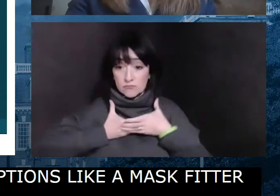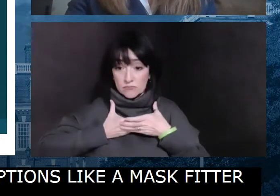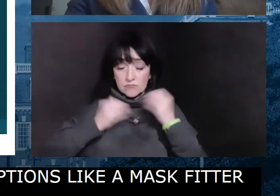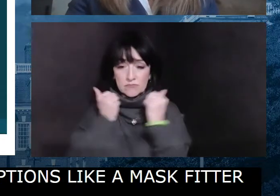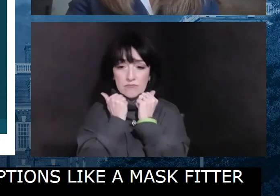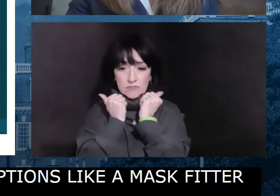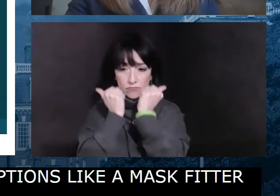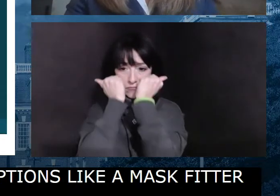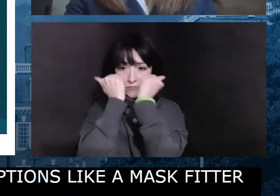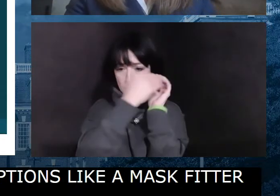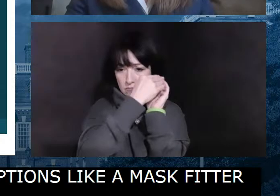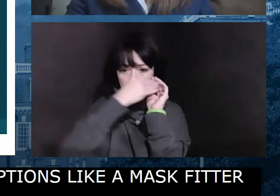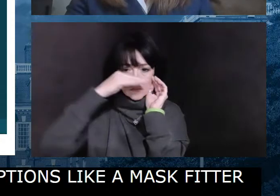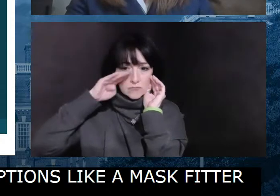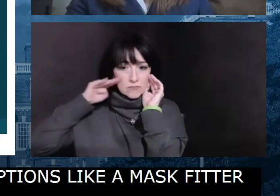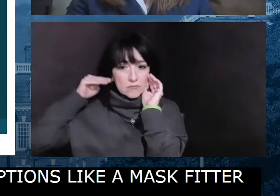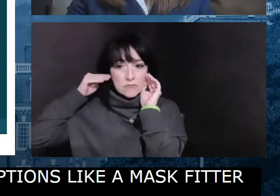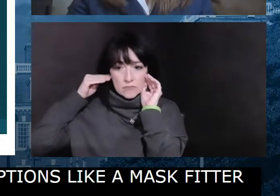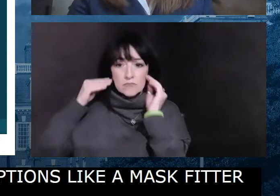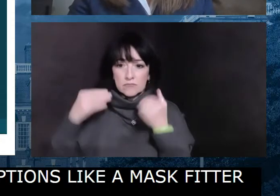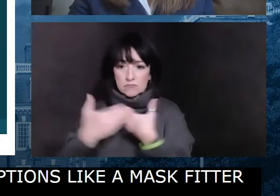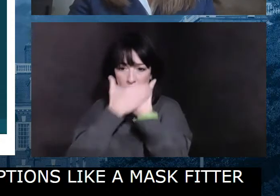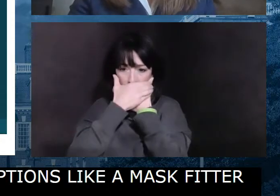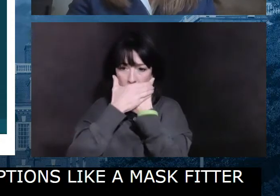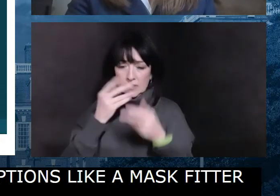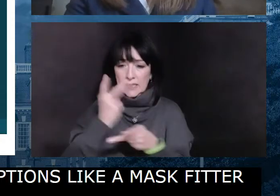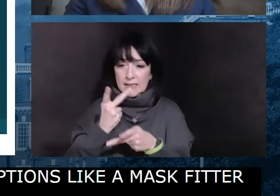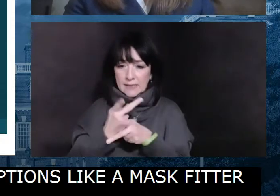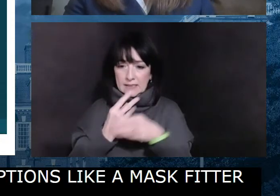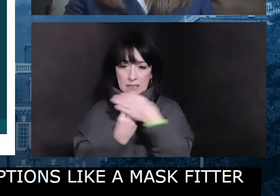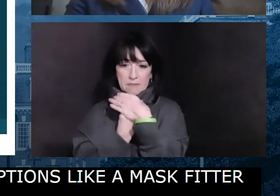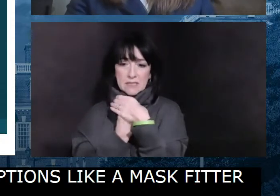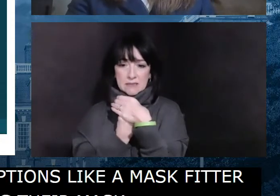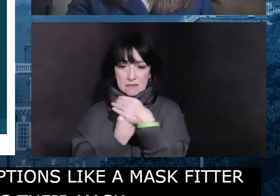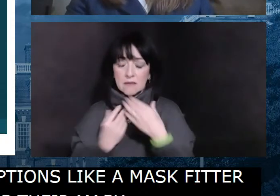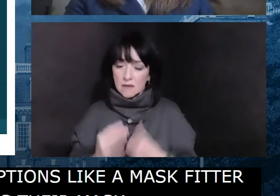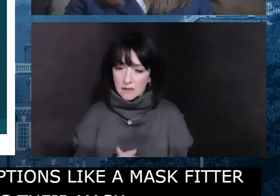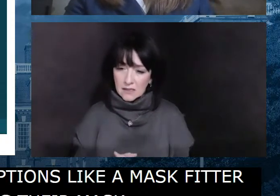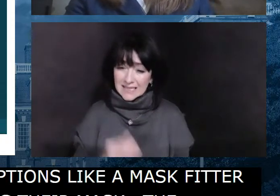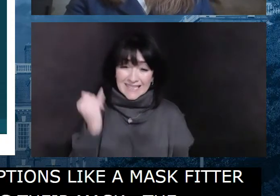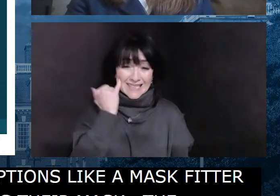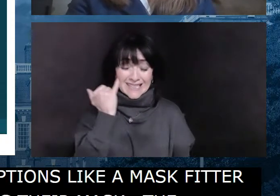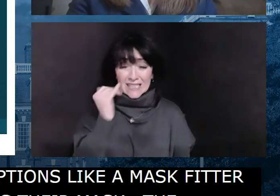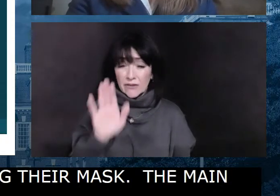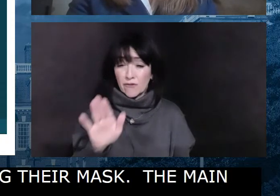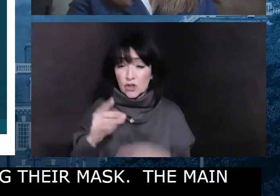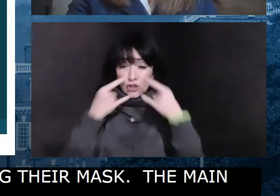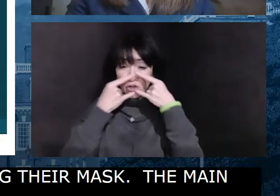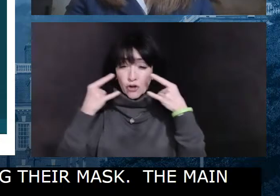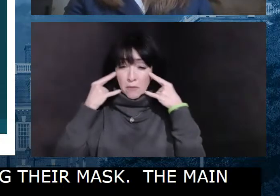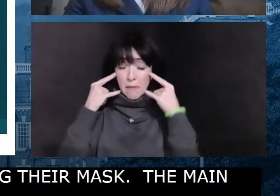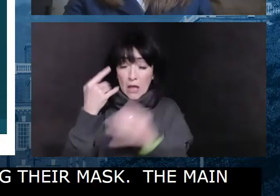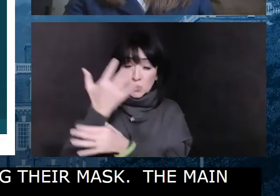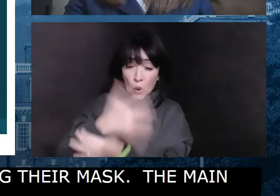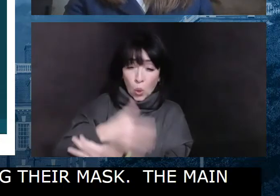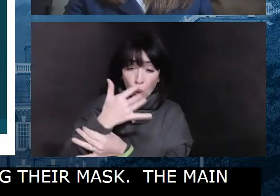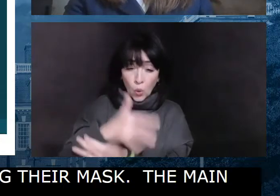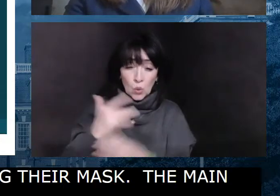the main point we really want people to be thinking about is, if your mask is big and there are gaps around